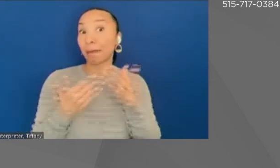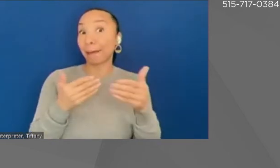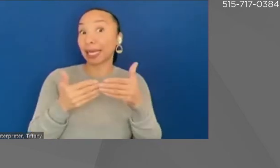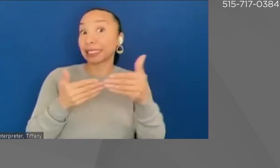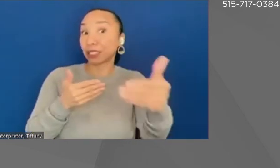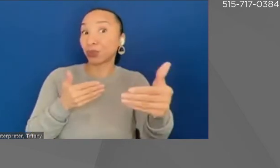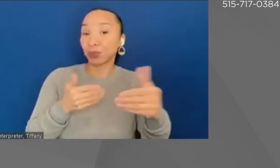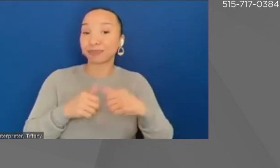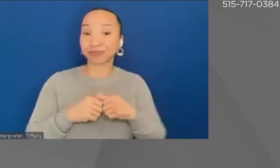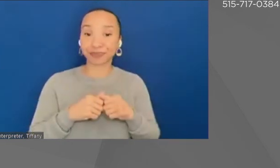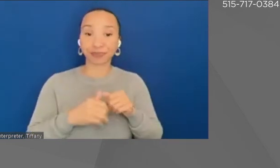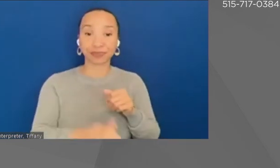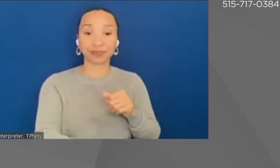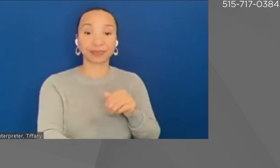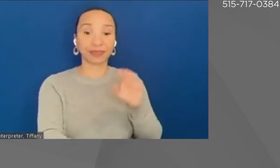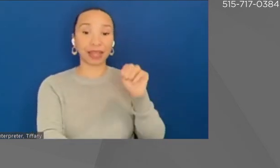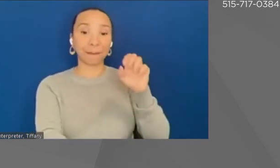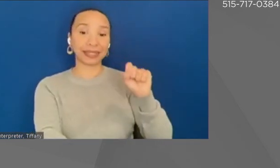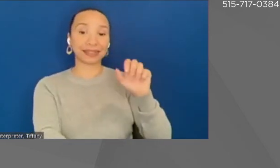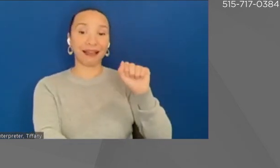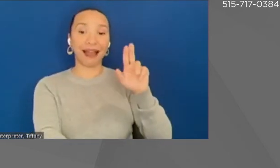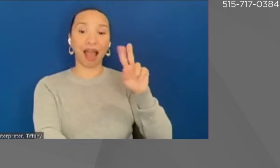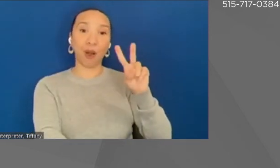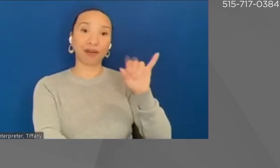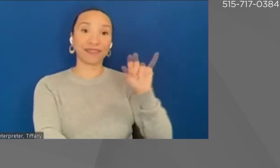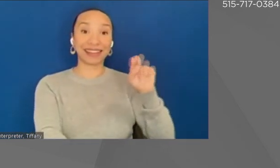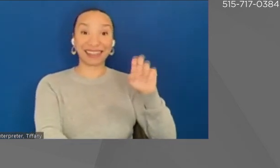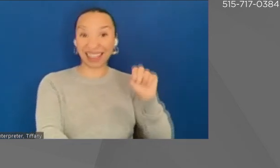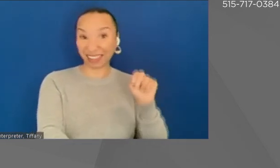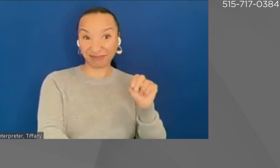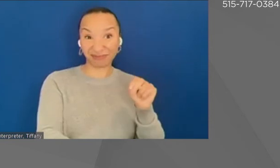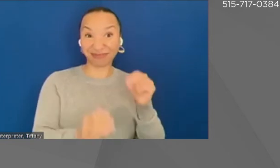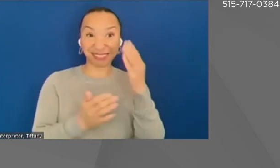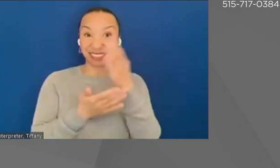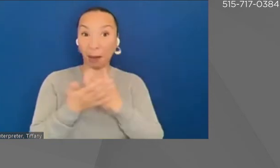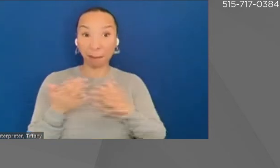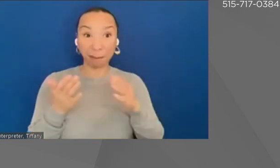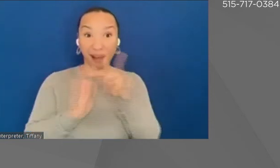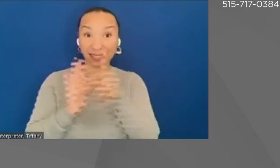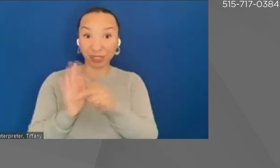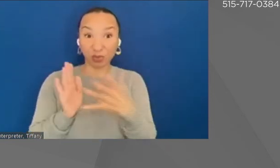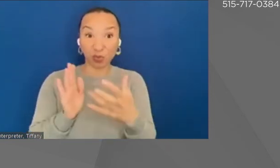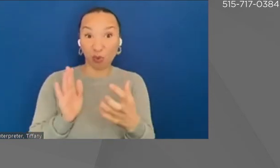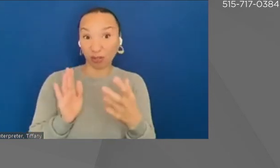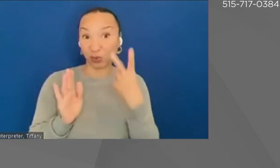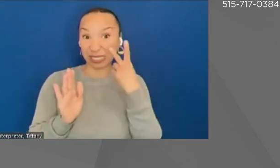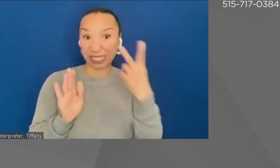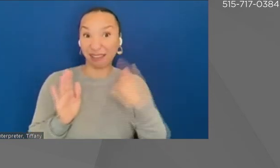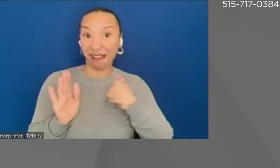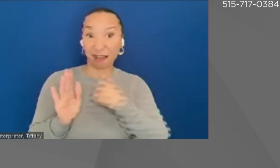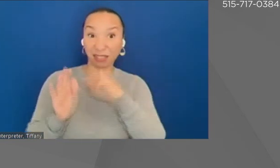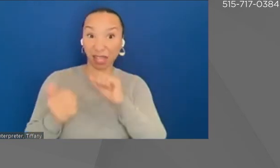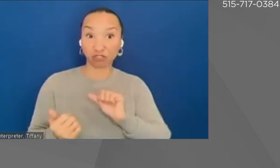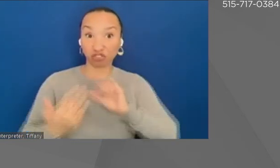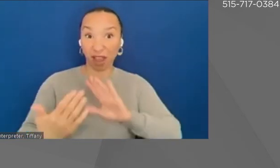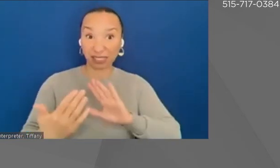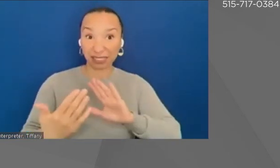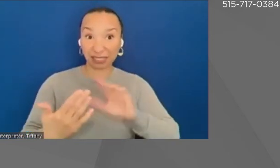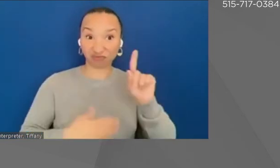Ms. Auvinen, what are some ways or policies you would like to see addressed? Yeah, I definitely think